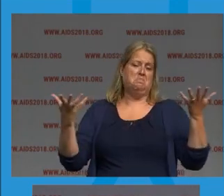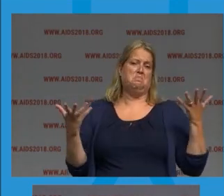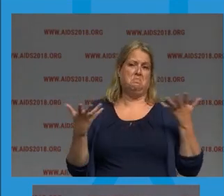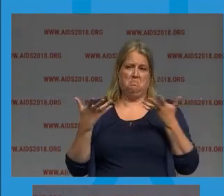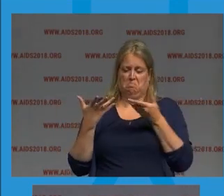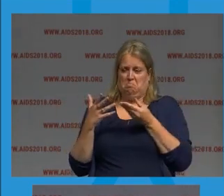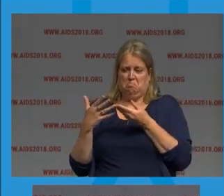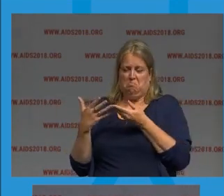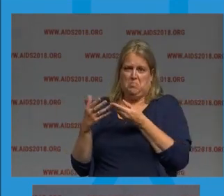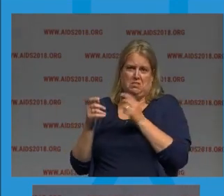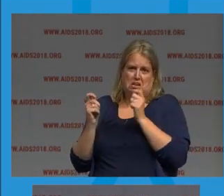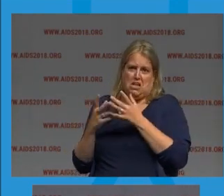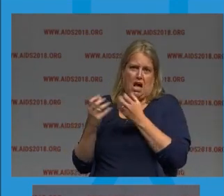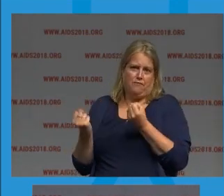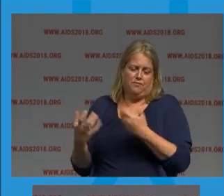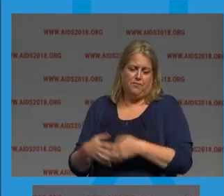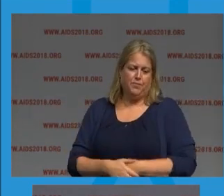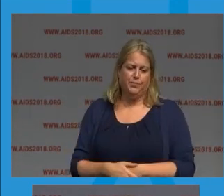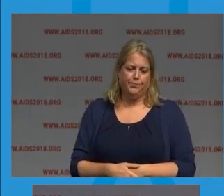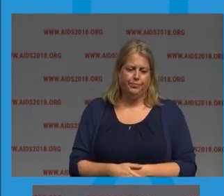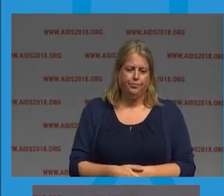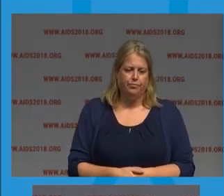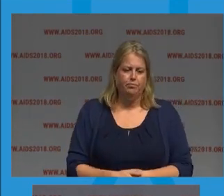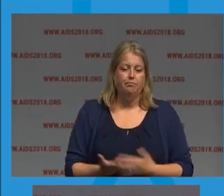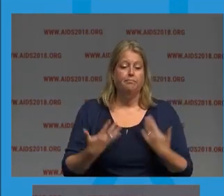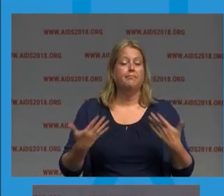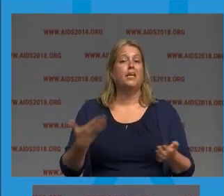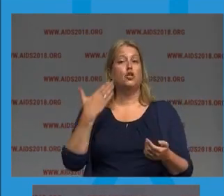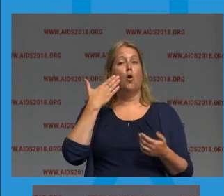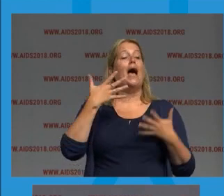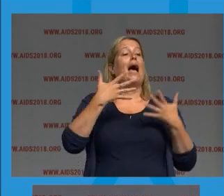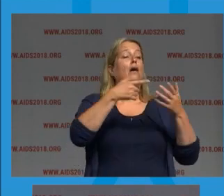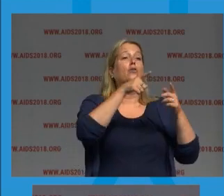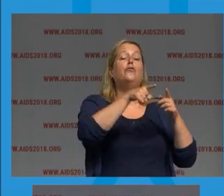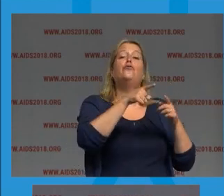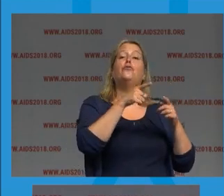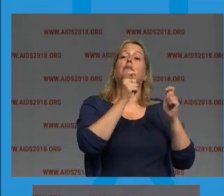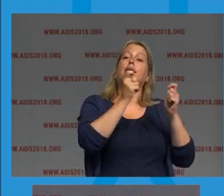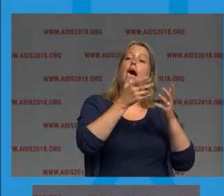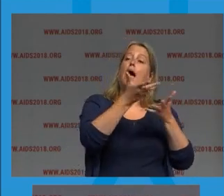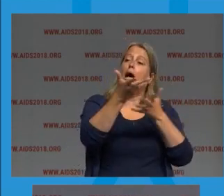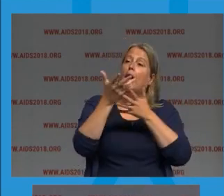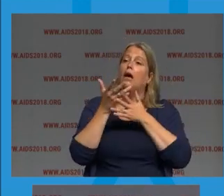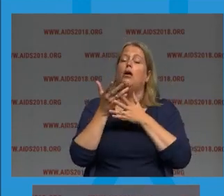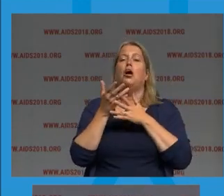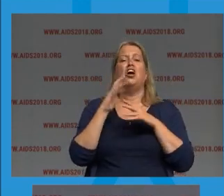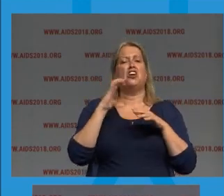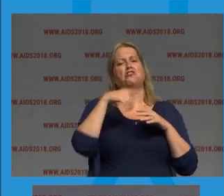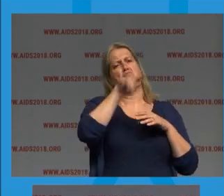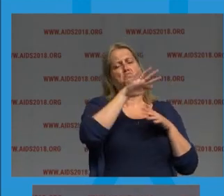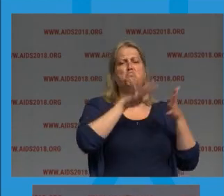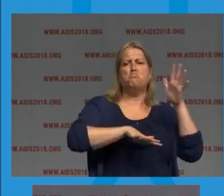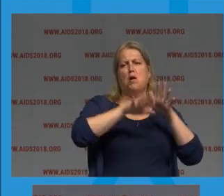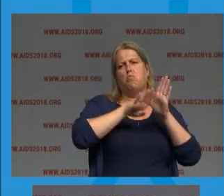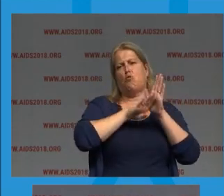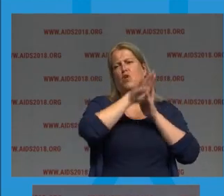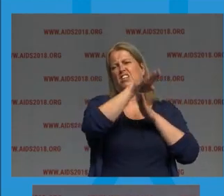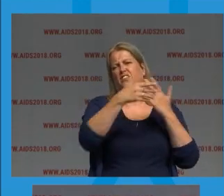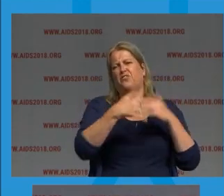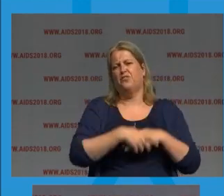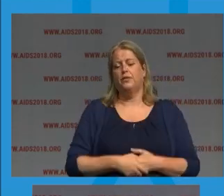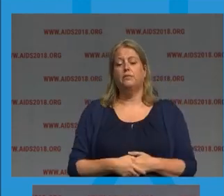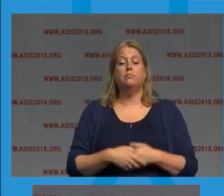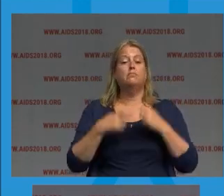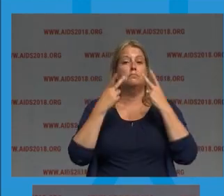those communities. And we know that even where there are data, and in countries that are considered relatively progressive, and where we're